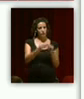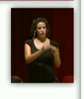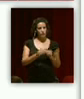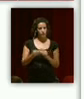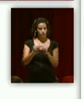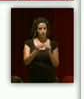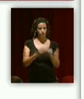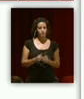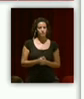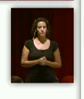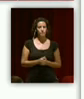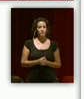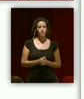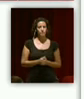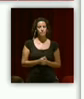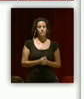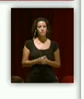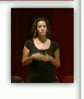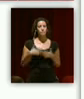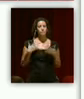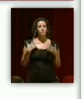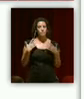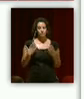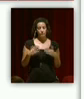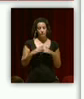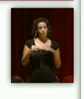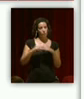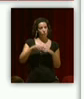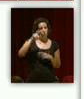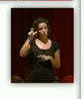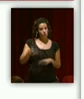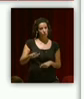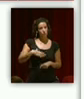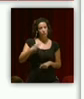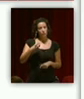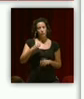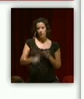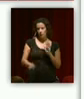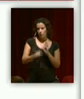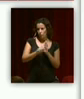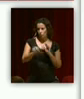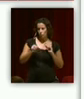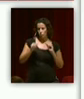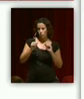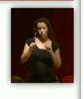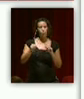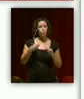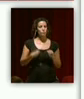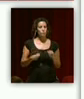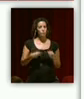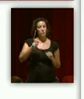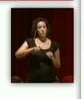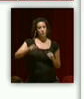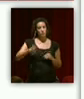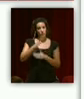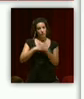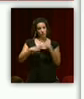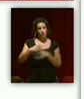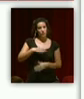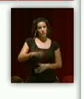they present non-standard icons. However, they provide you with the possibility to include